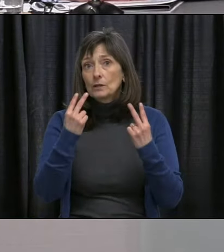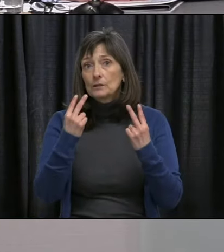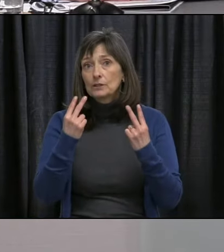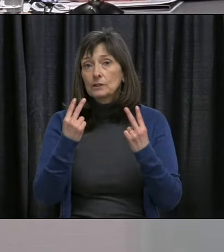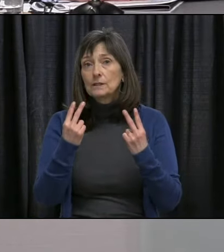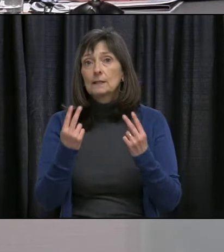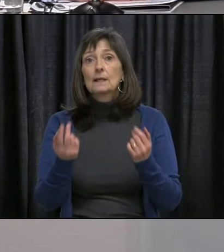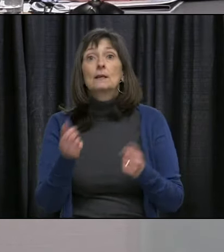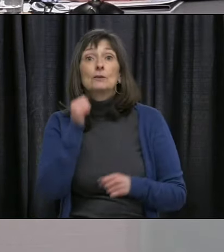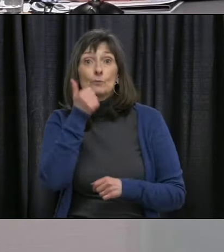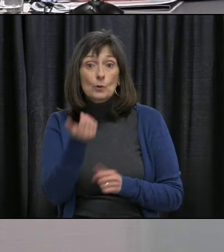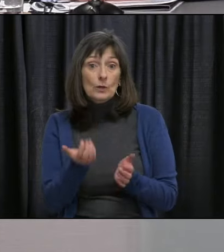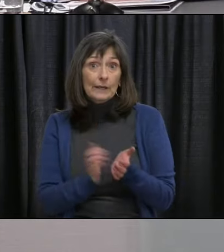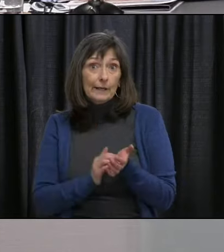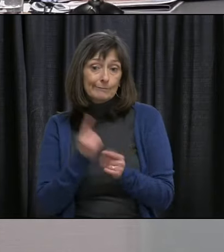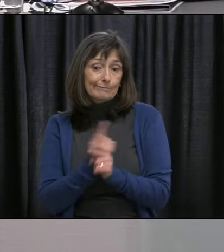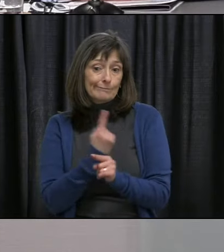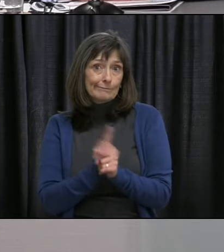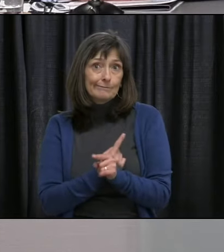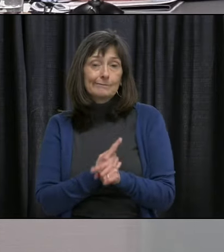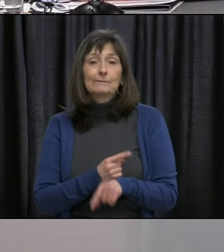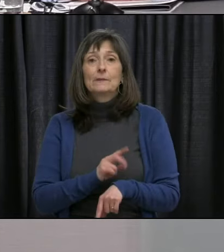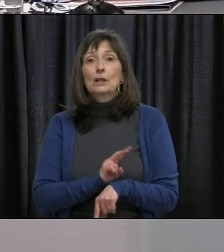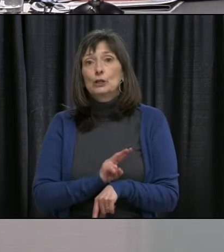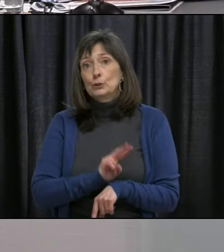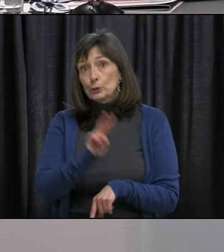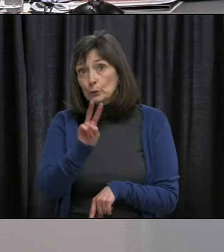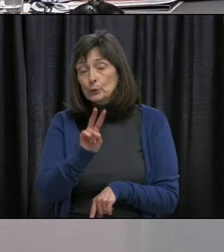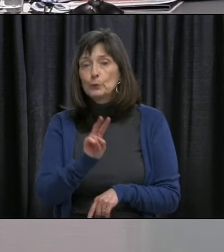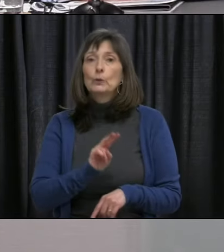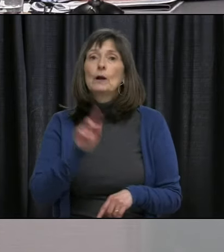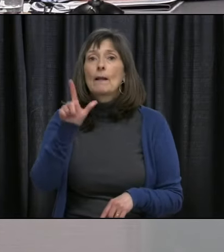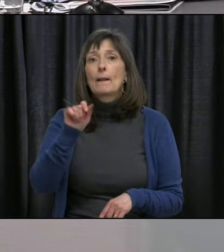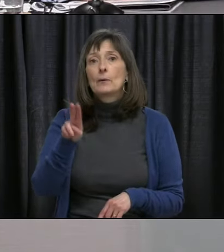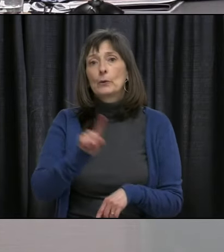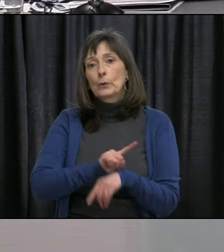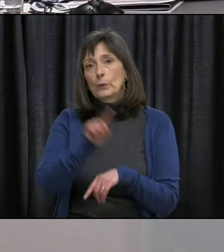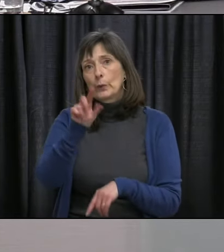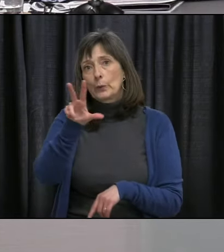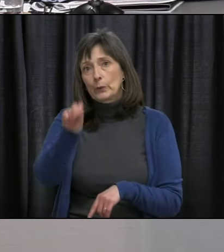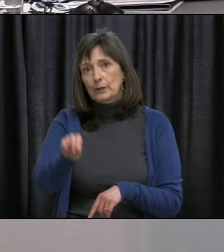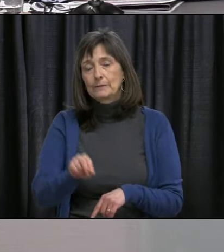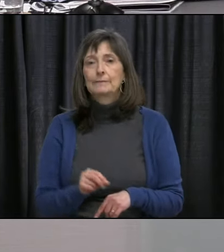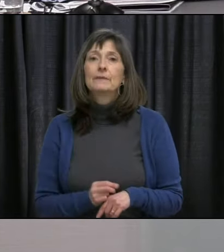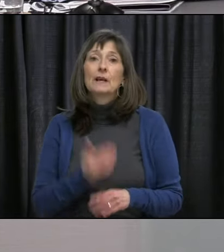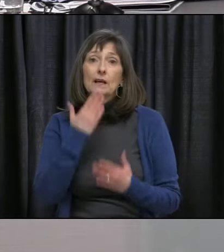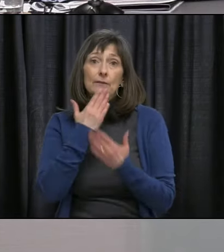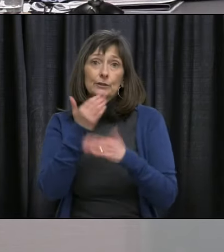again tomorrow at our regular time of 2 p.m., 1:30 in most of Labrador. Have a great evening.